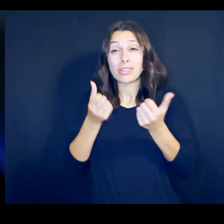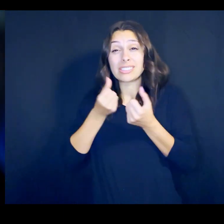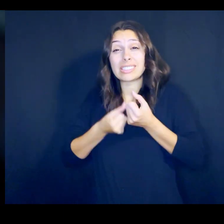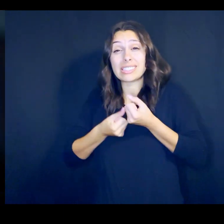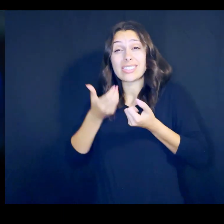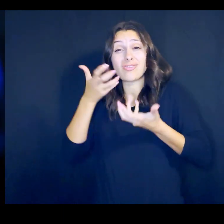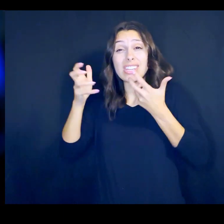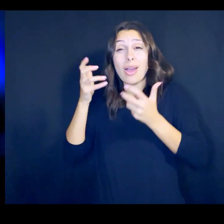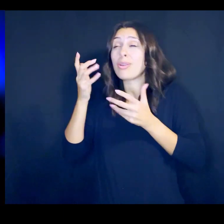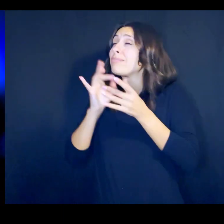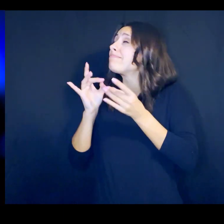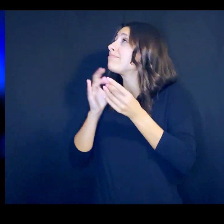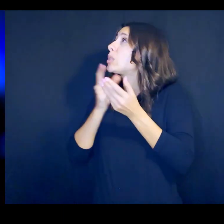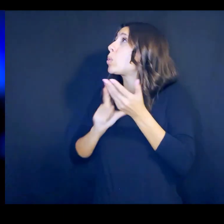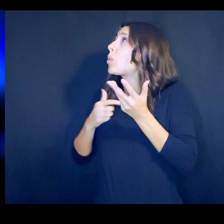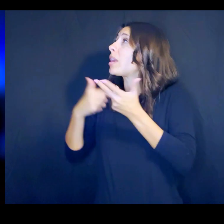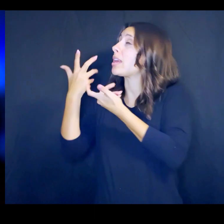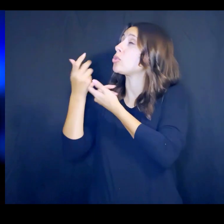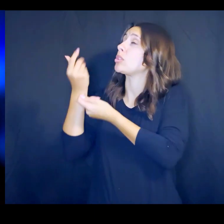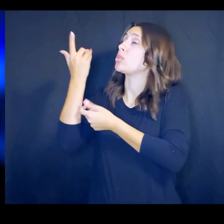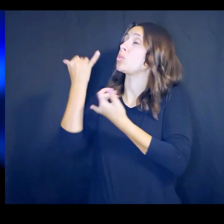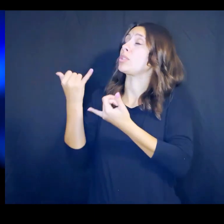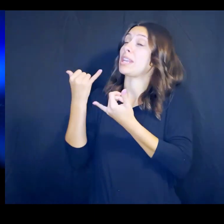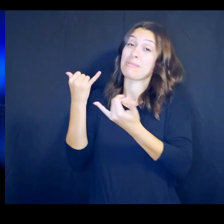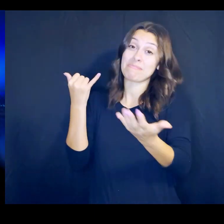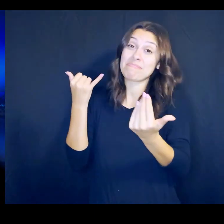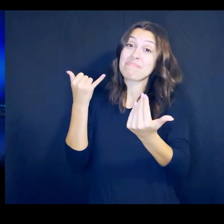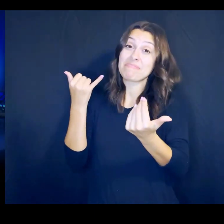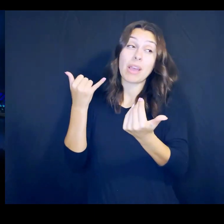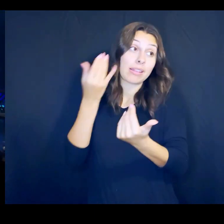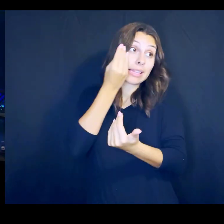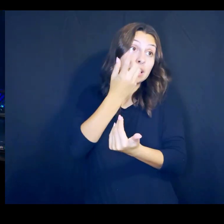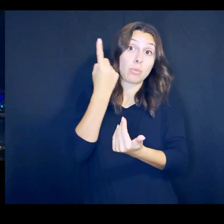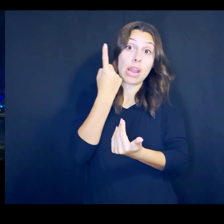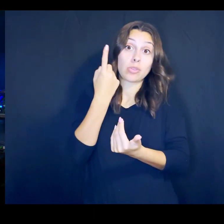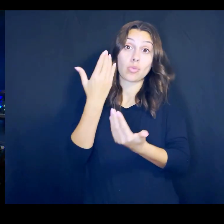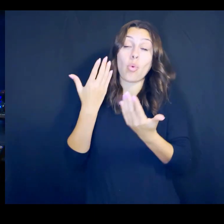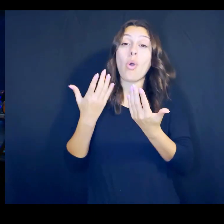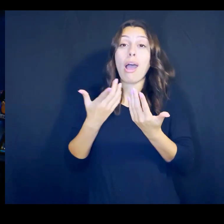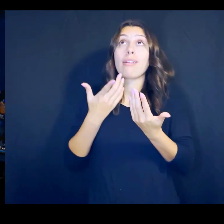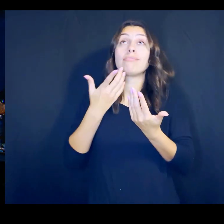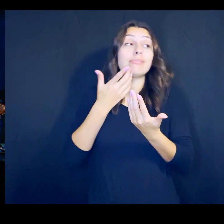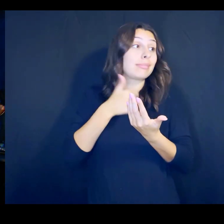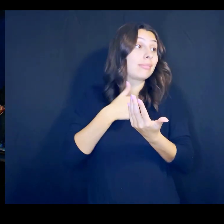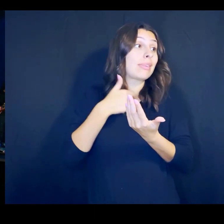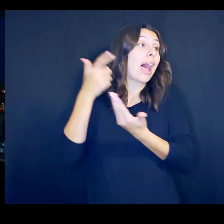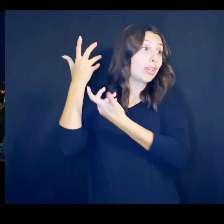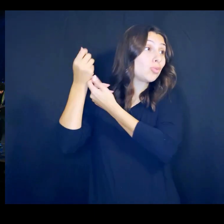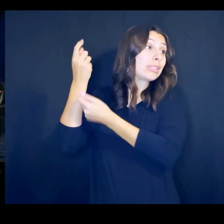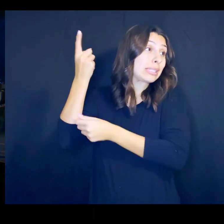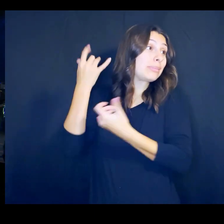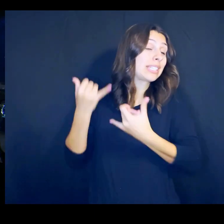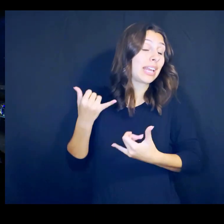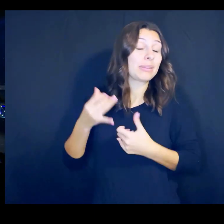Say, Lord, I trust you today. Come on, sing it. Say it to somebody else. Say, I trust you today.